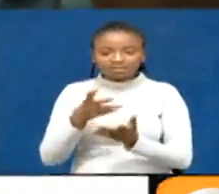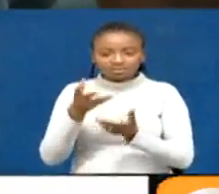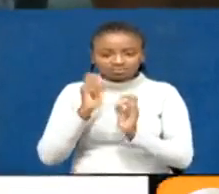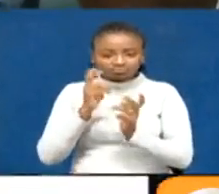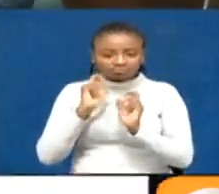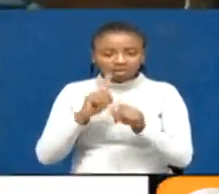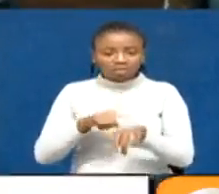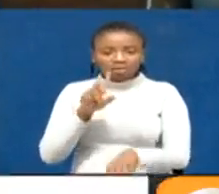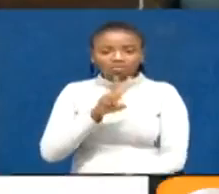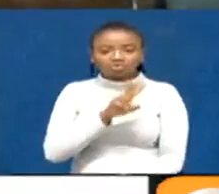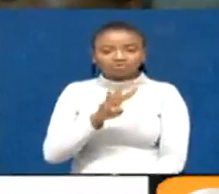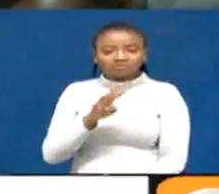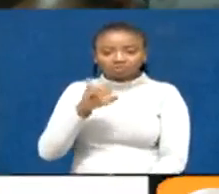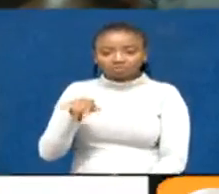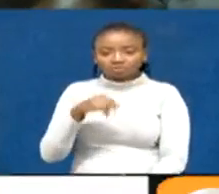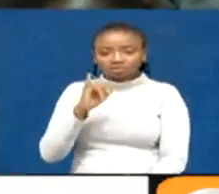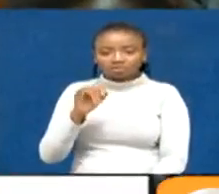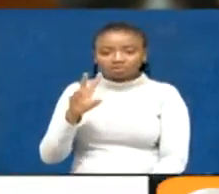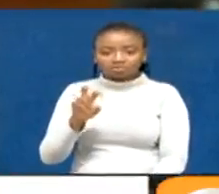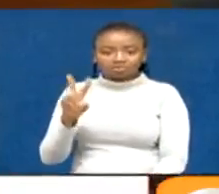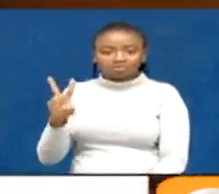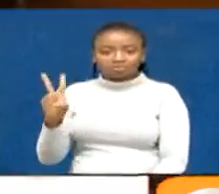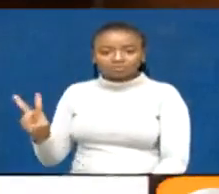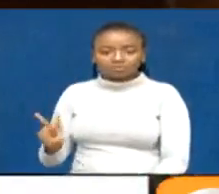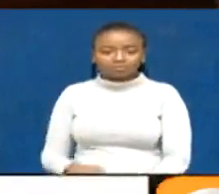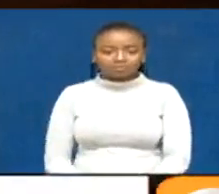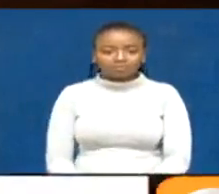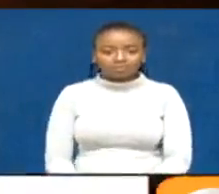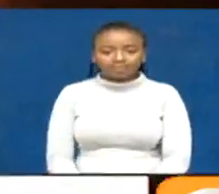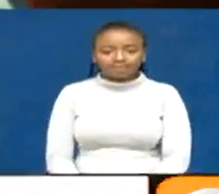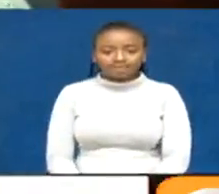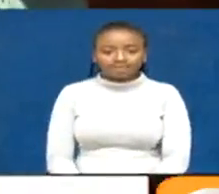hearing on 24th January. Chemutai Goin, Citizen TV.